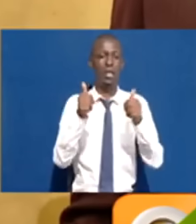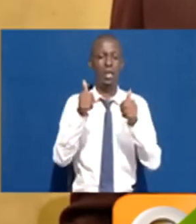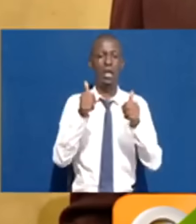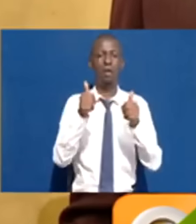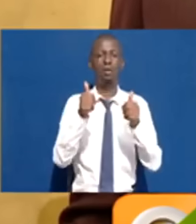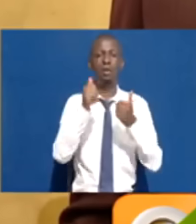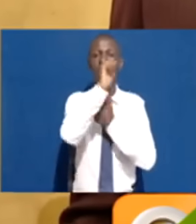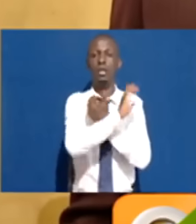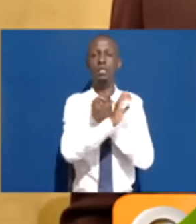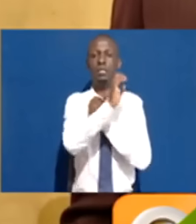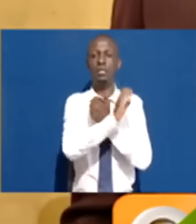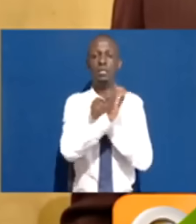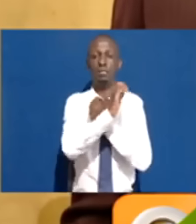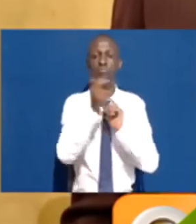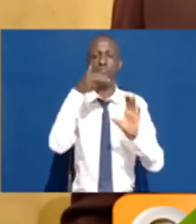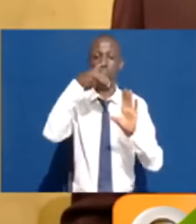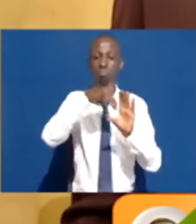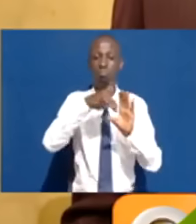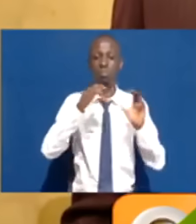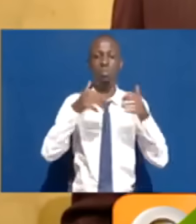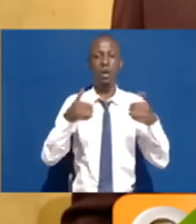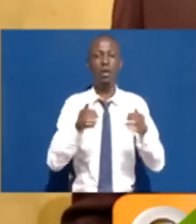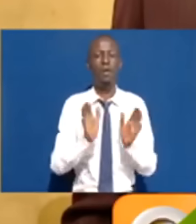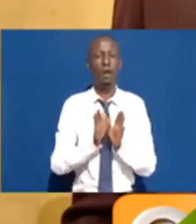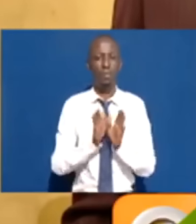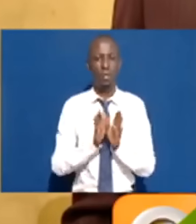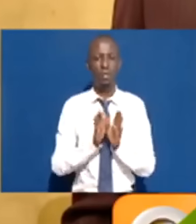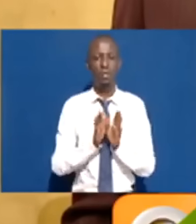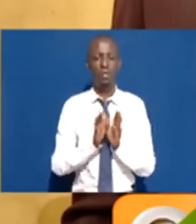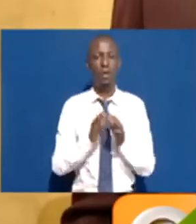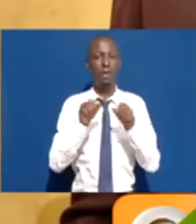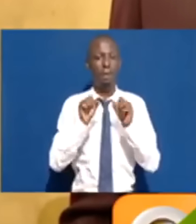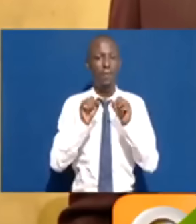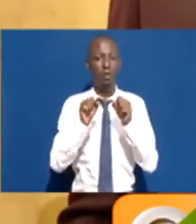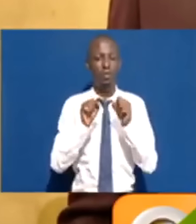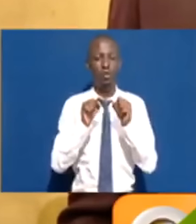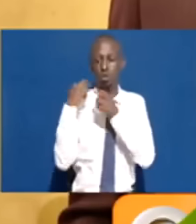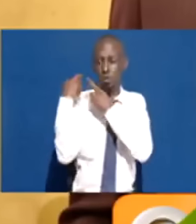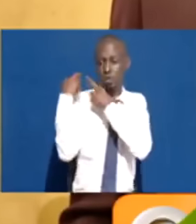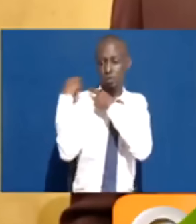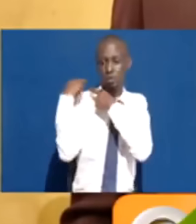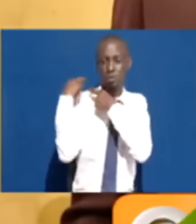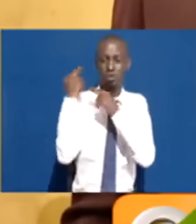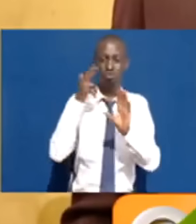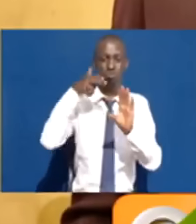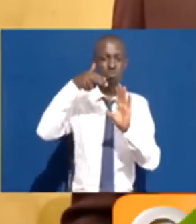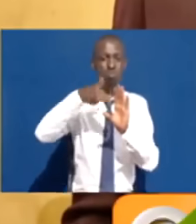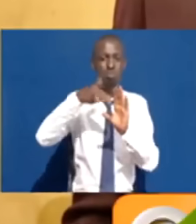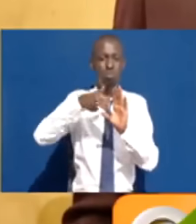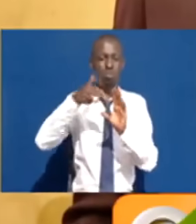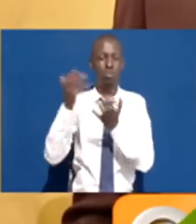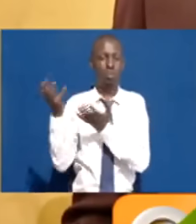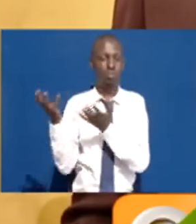country. The excuse was to delay in discharging fuel at the jetty.